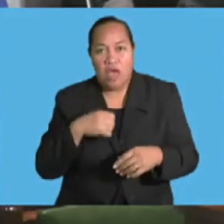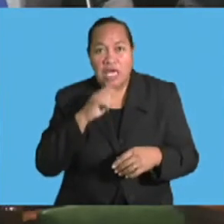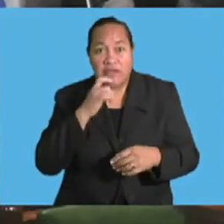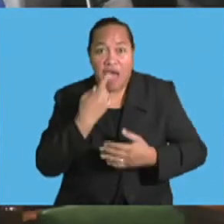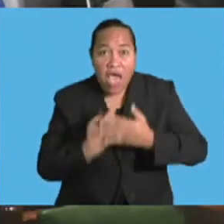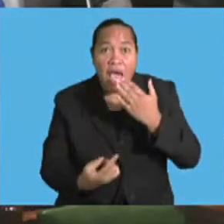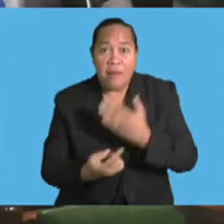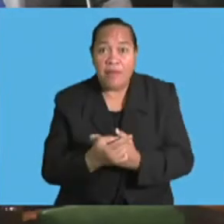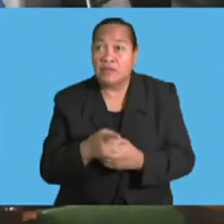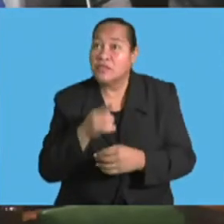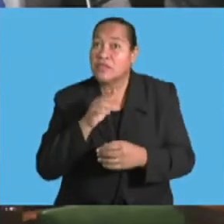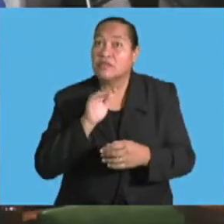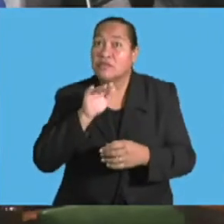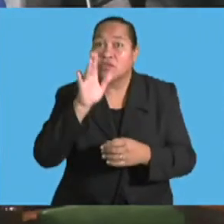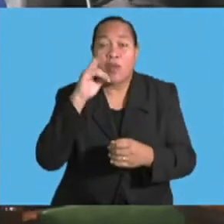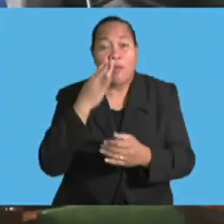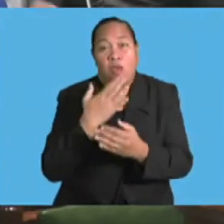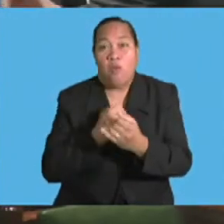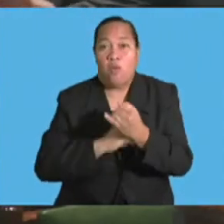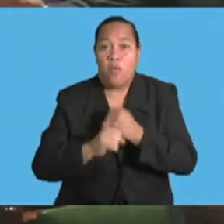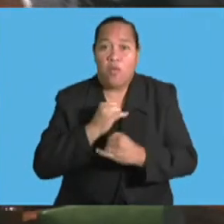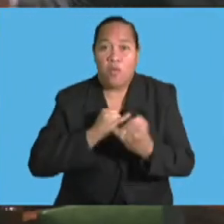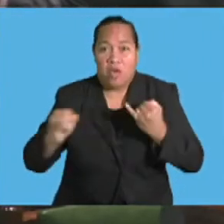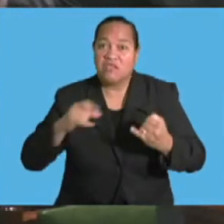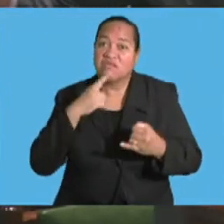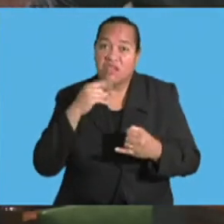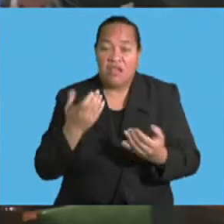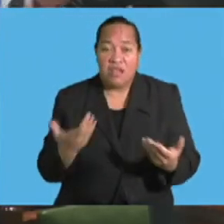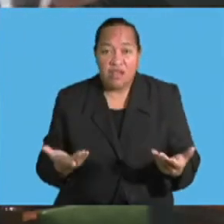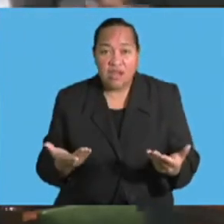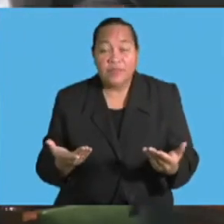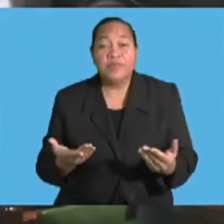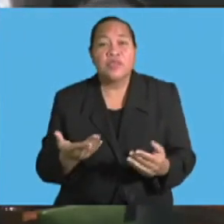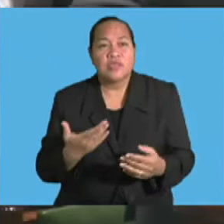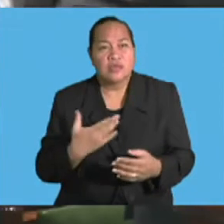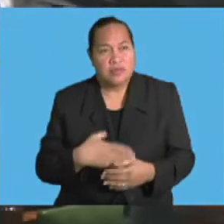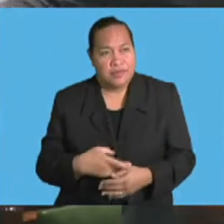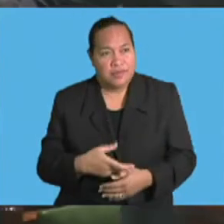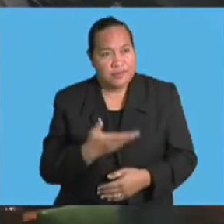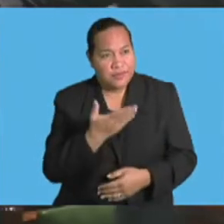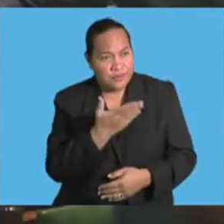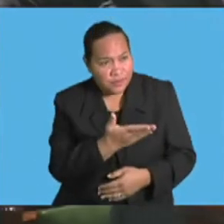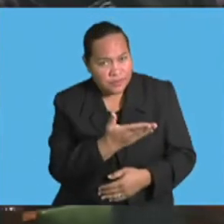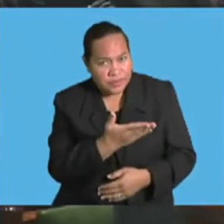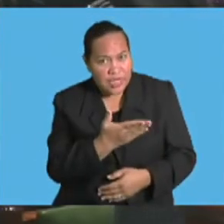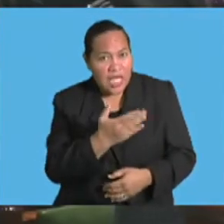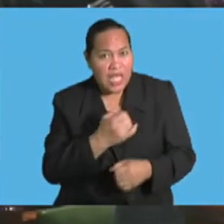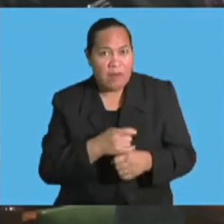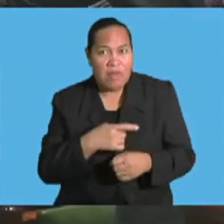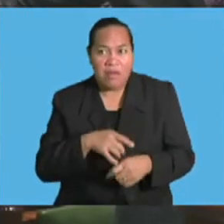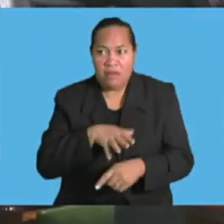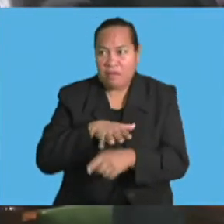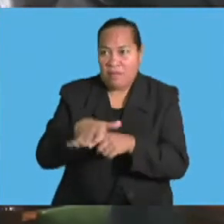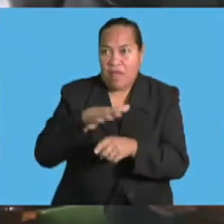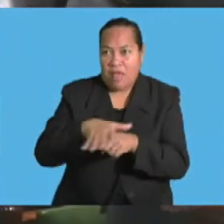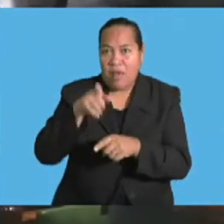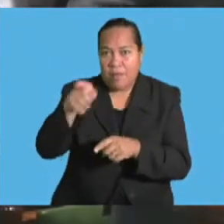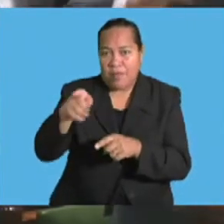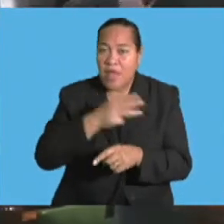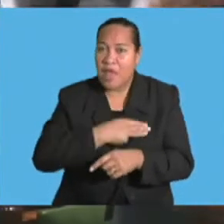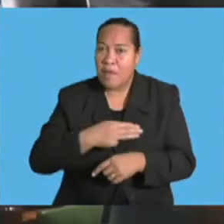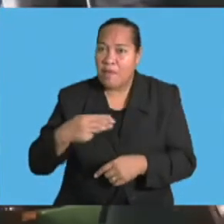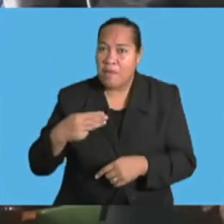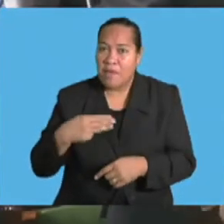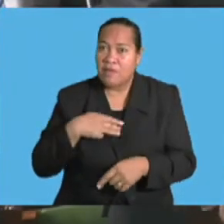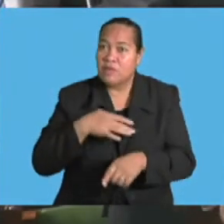the outlook is worsening. And I have to comment on one thing here. Honourable Gerringari Tambua ridiculed the Honourable Minister Reddy for